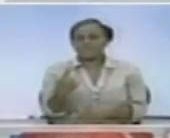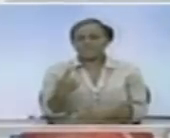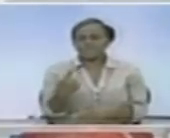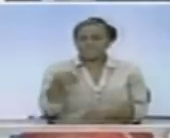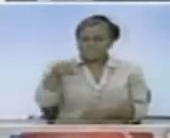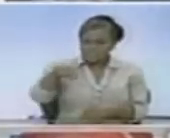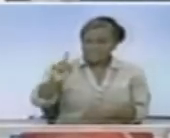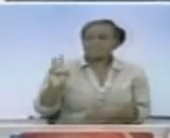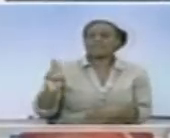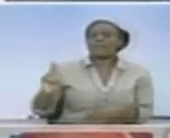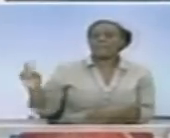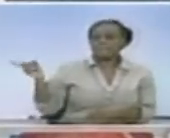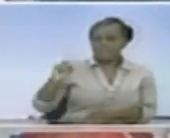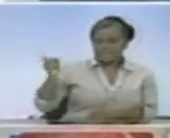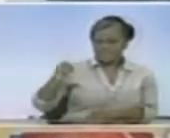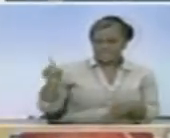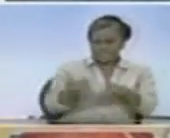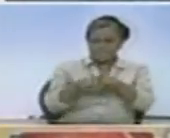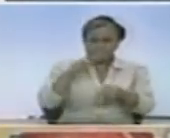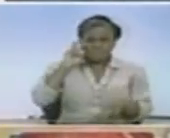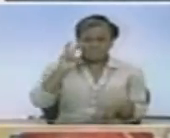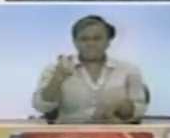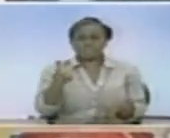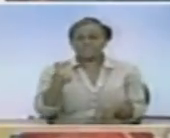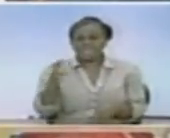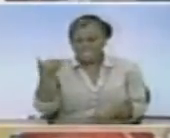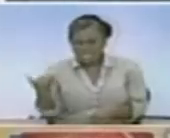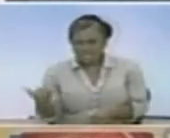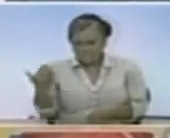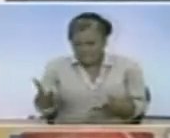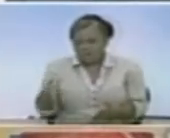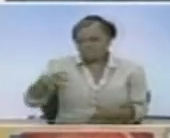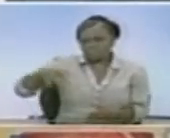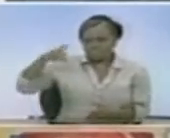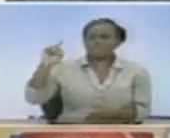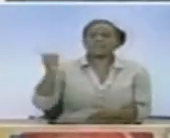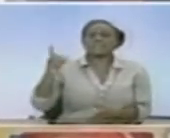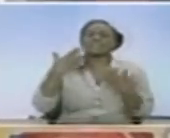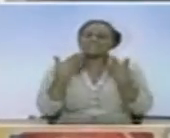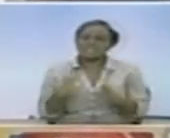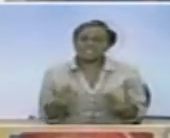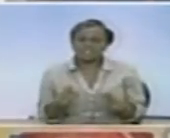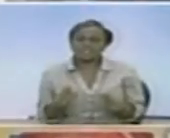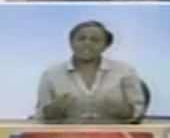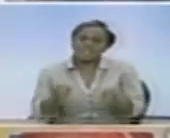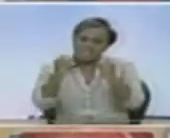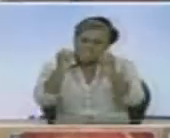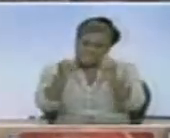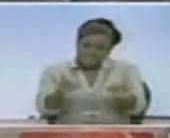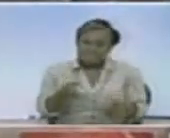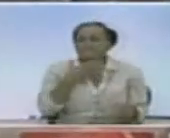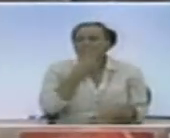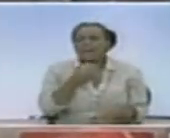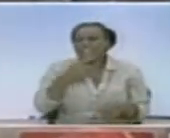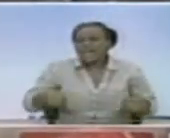he is the president. Then I saw as a youngster. Today he's our president. Yeah. If his father was alive today, what would he think of the young